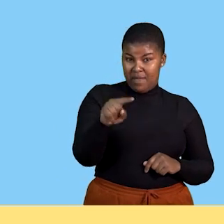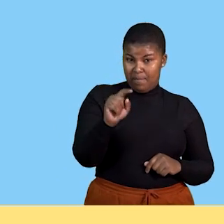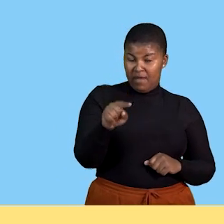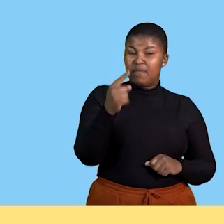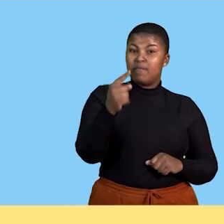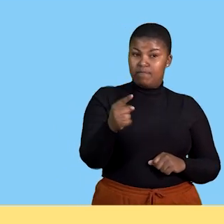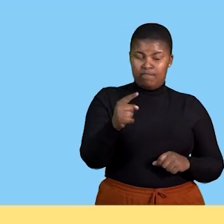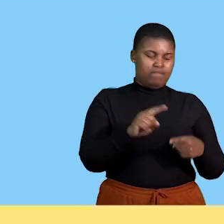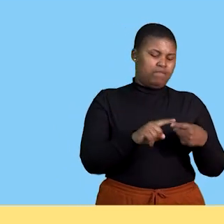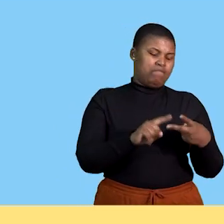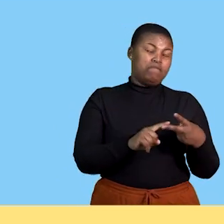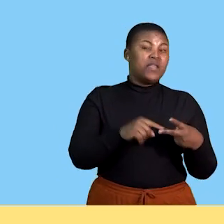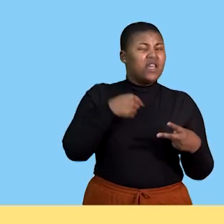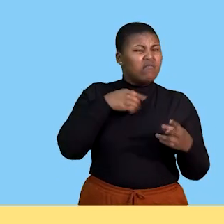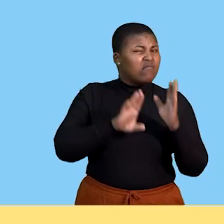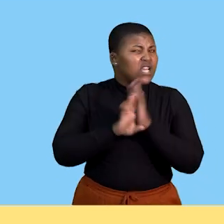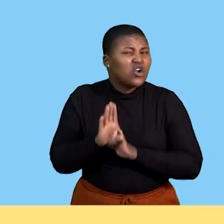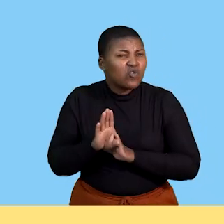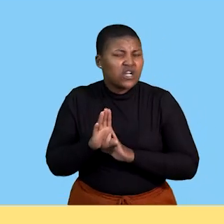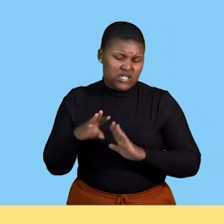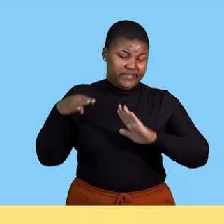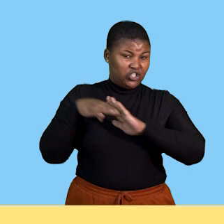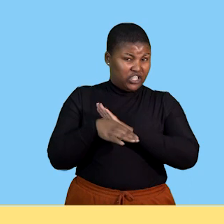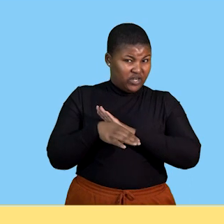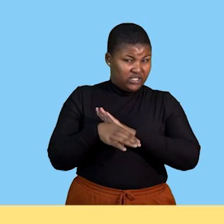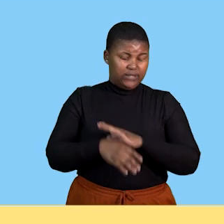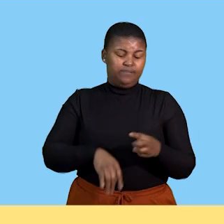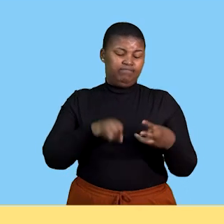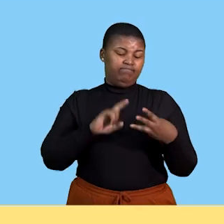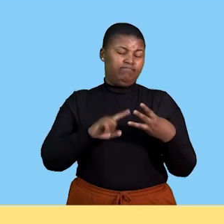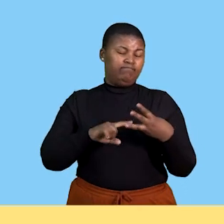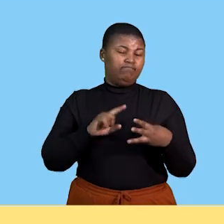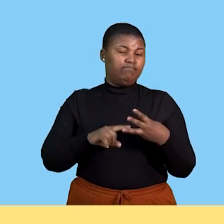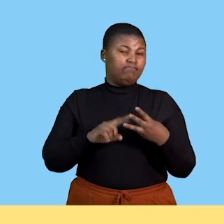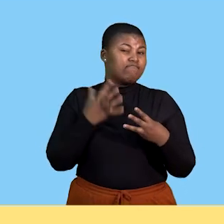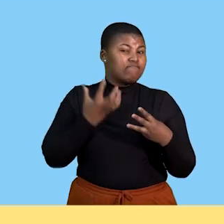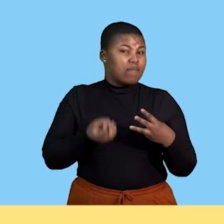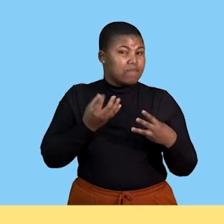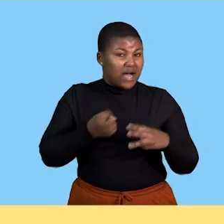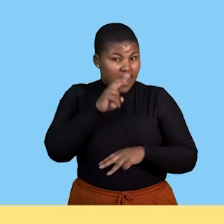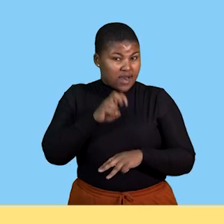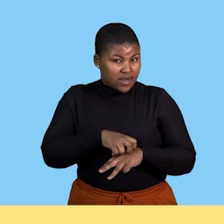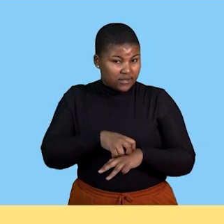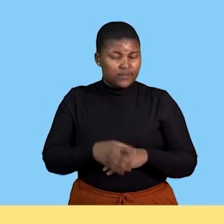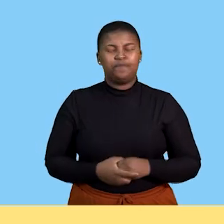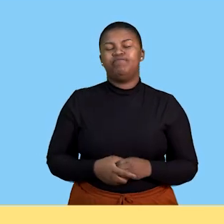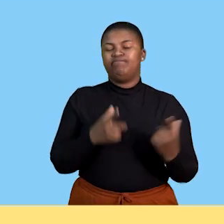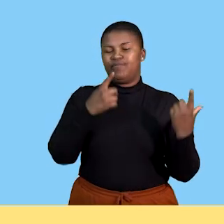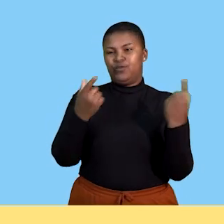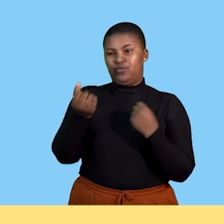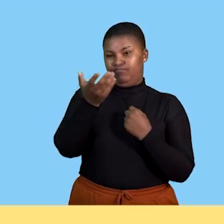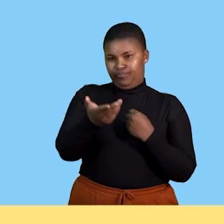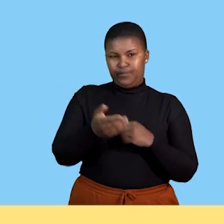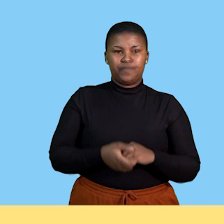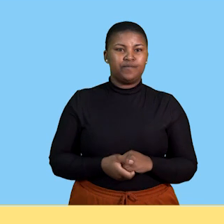my acid test ratio for the year 2023, which is 2.2 as to 1. But when I